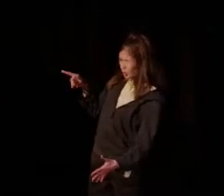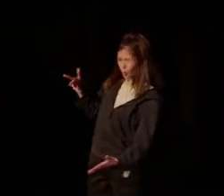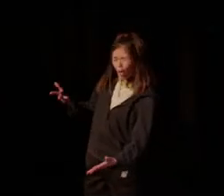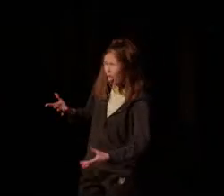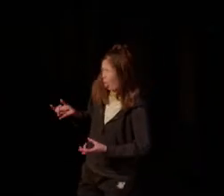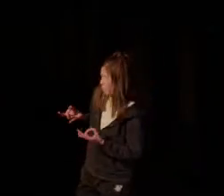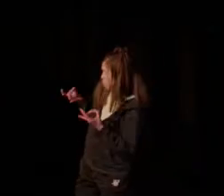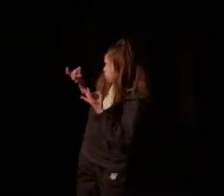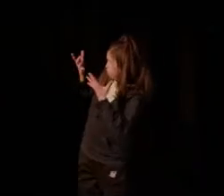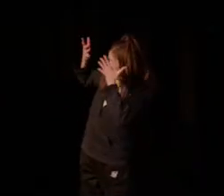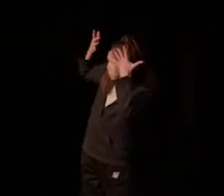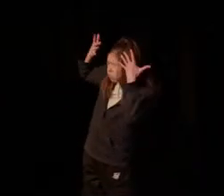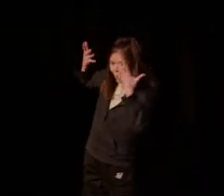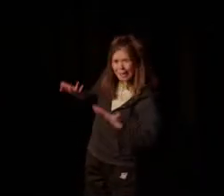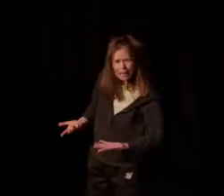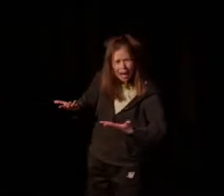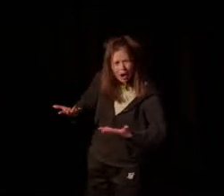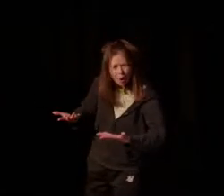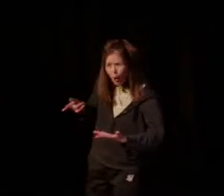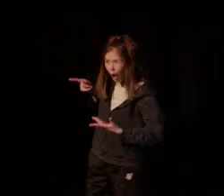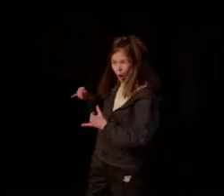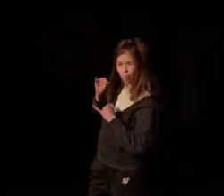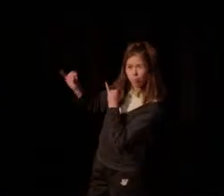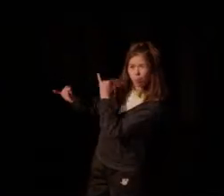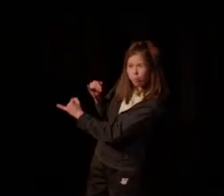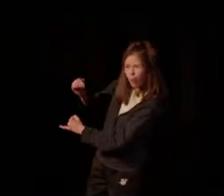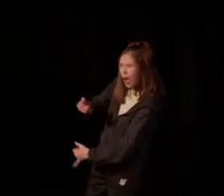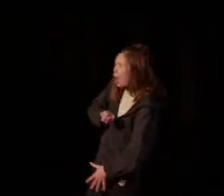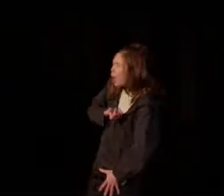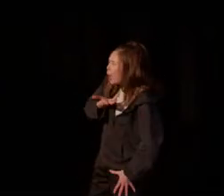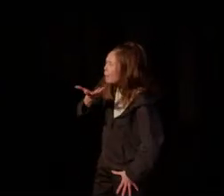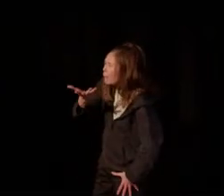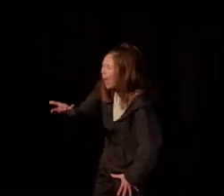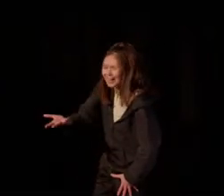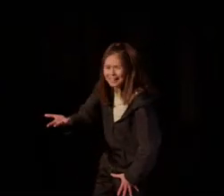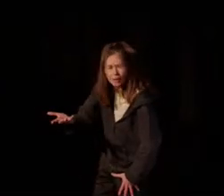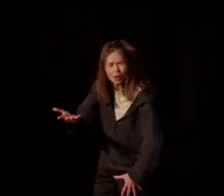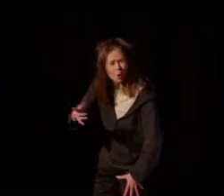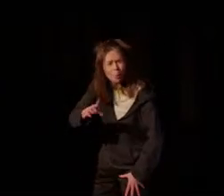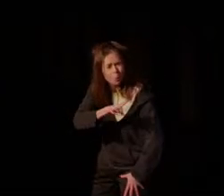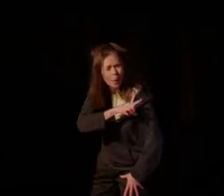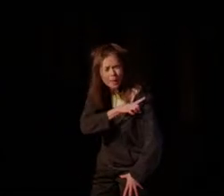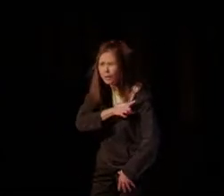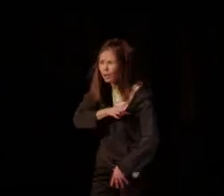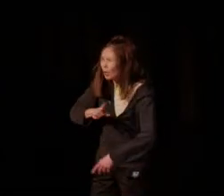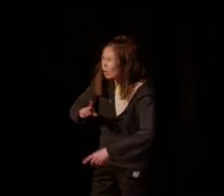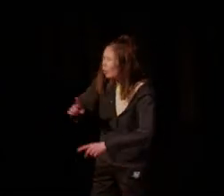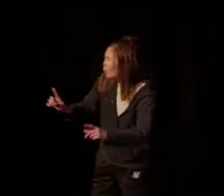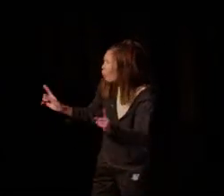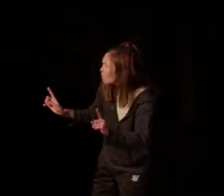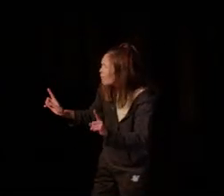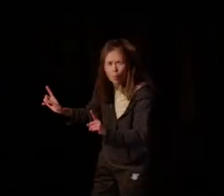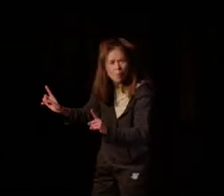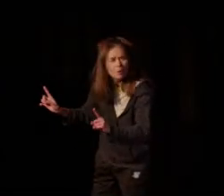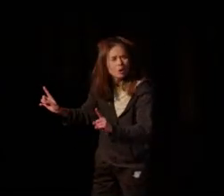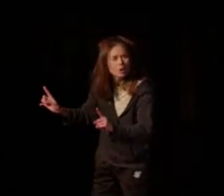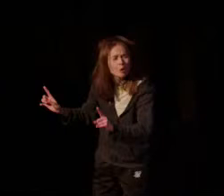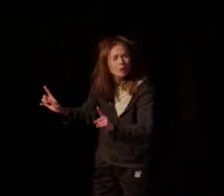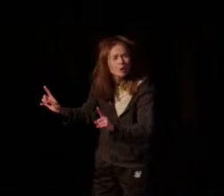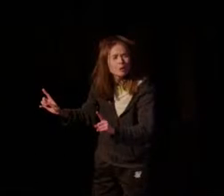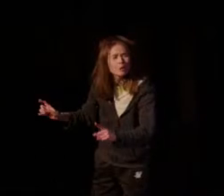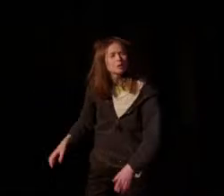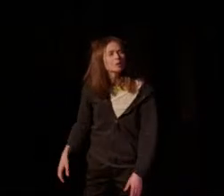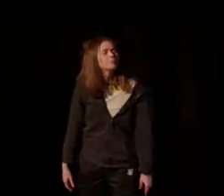you less than this, to which to give utterance to is just as much a sin as that you name.